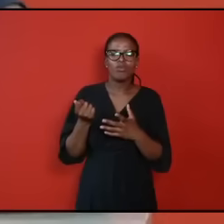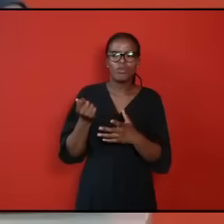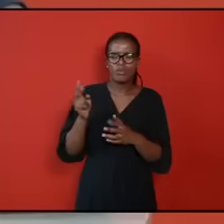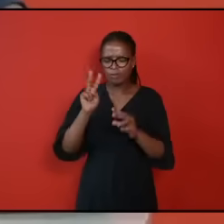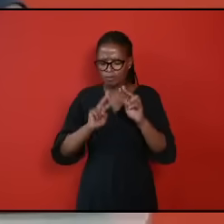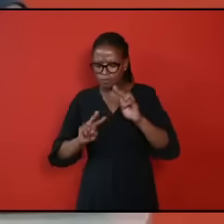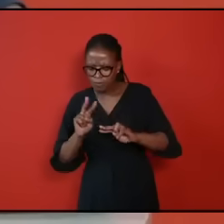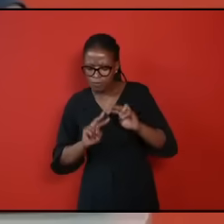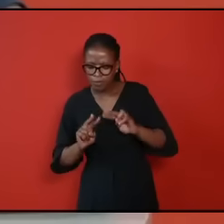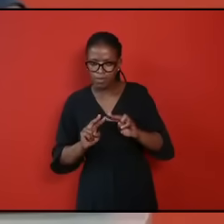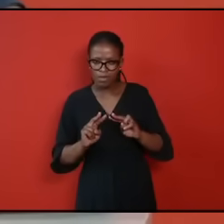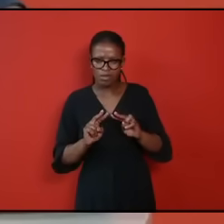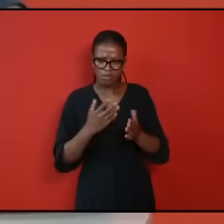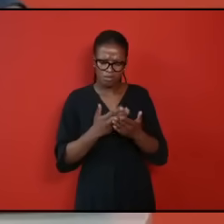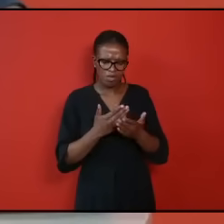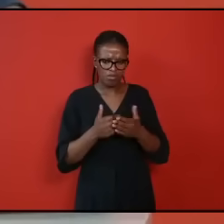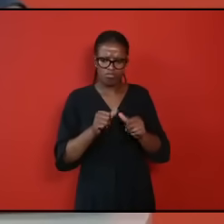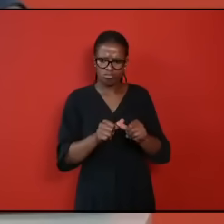look after a party.